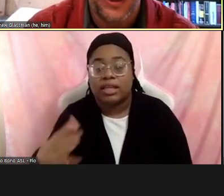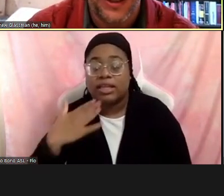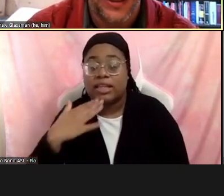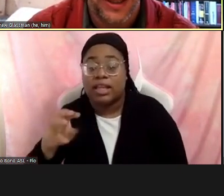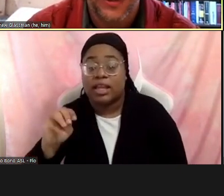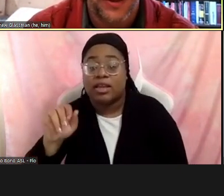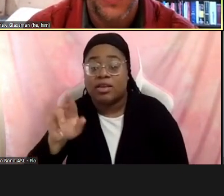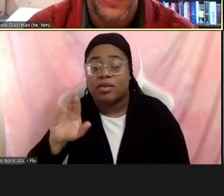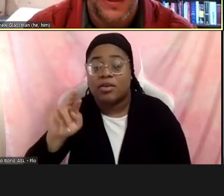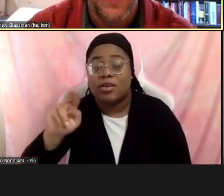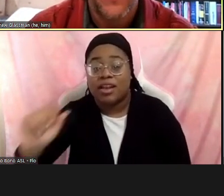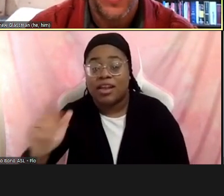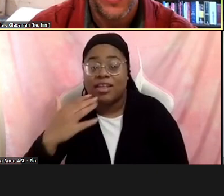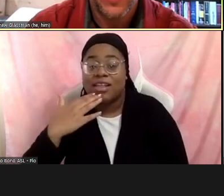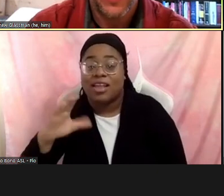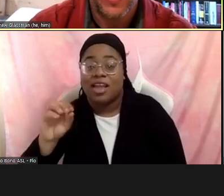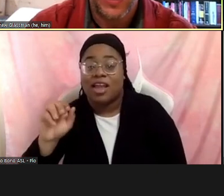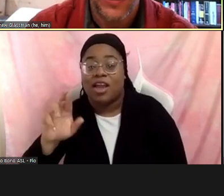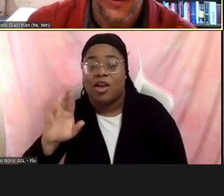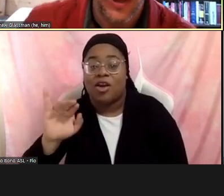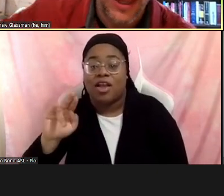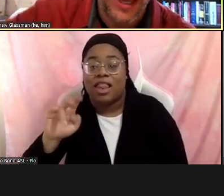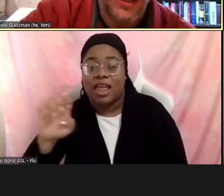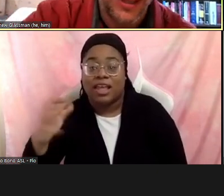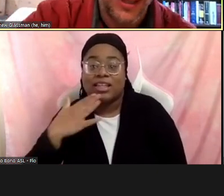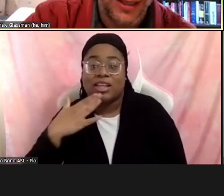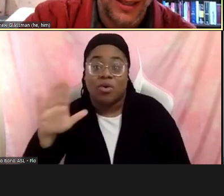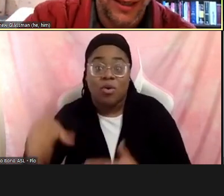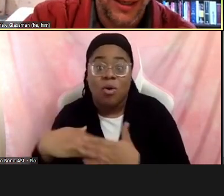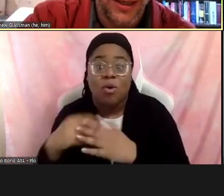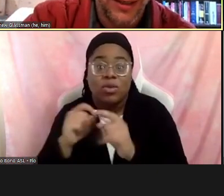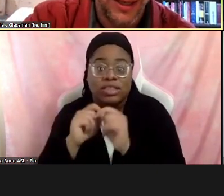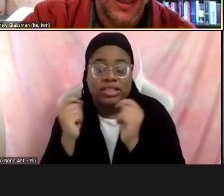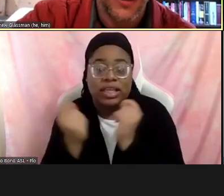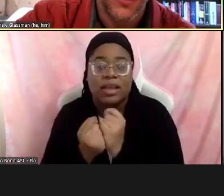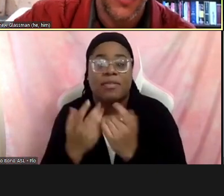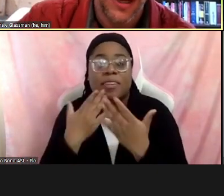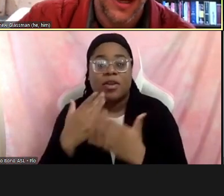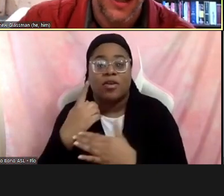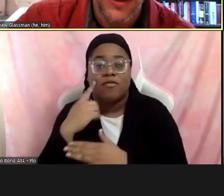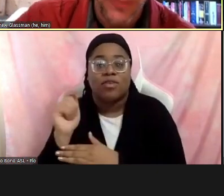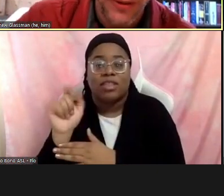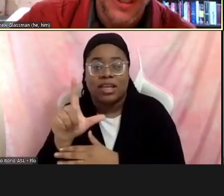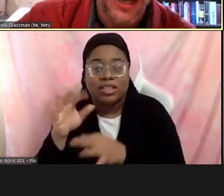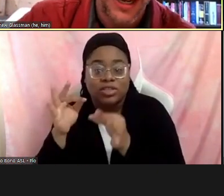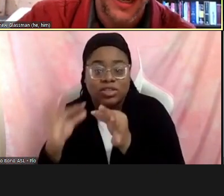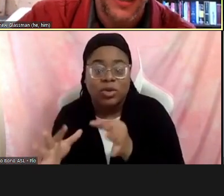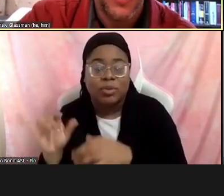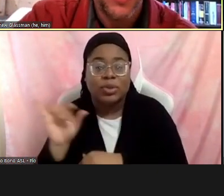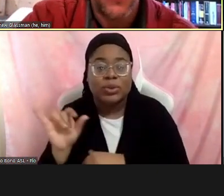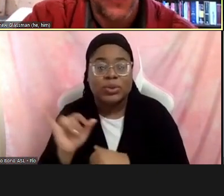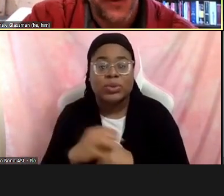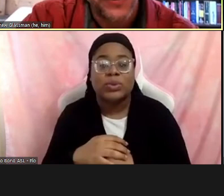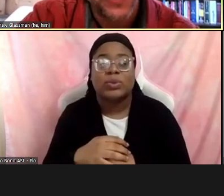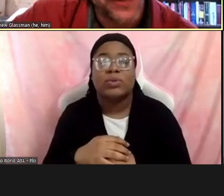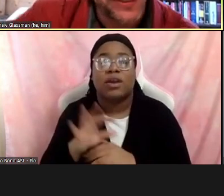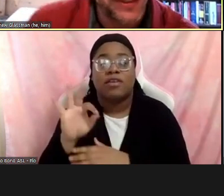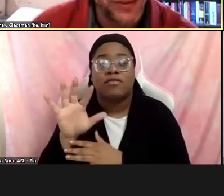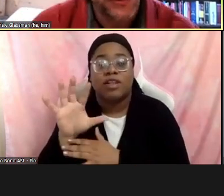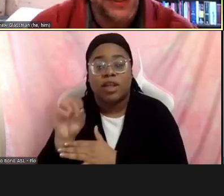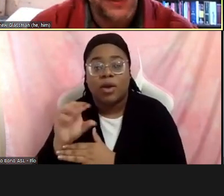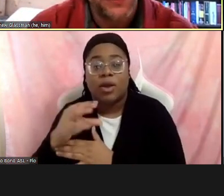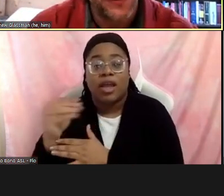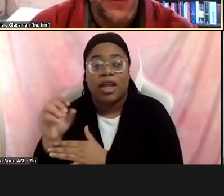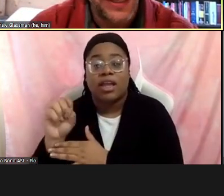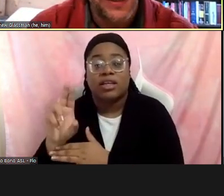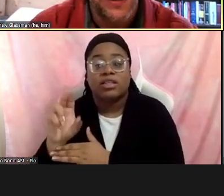whole Art.Coop team. I also want to thank the ASL interpreters today, Flo and Susan and